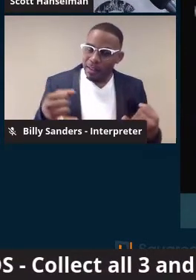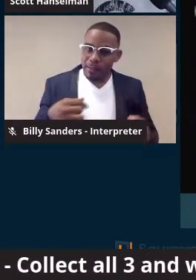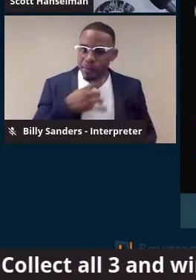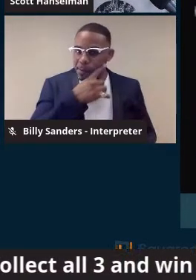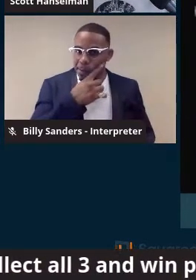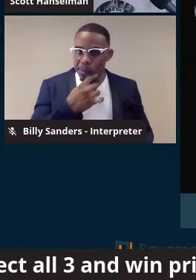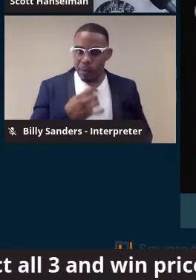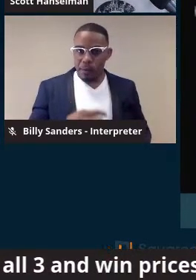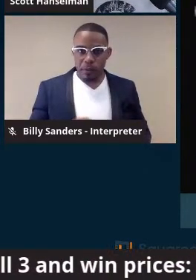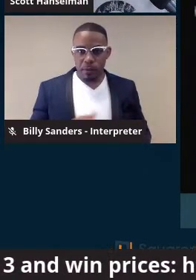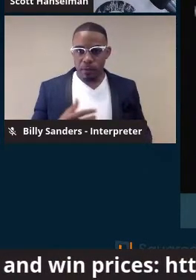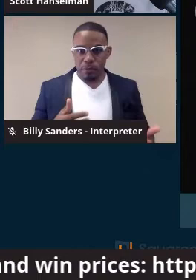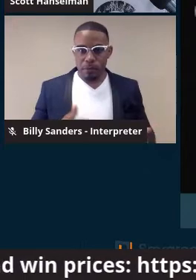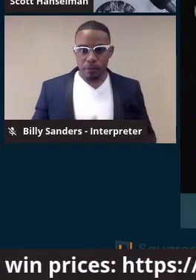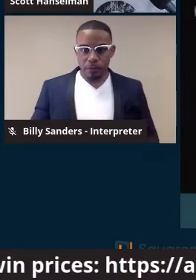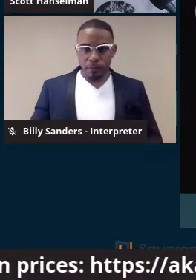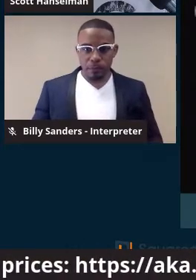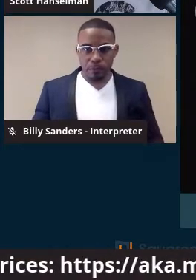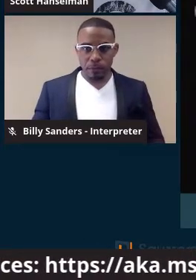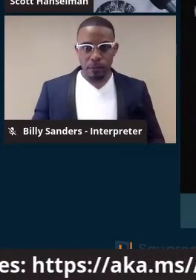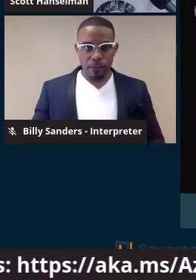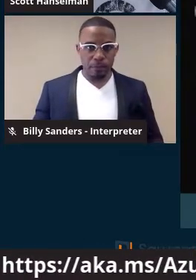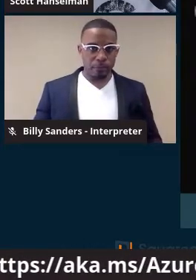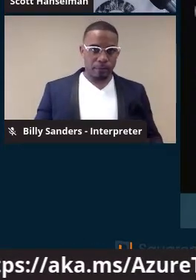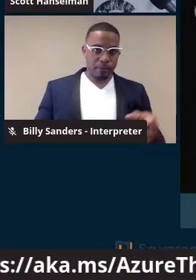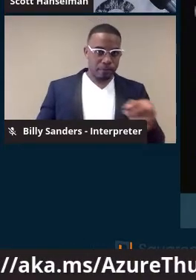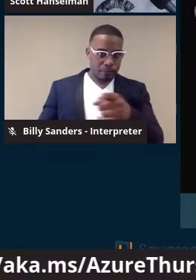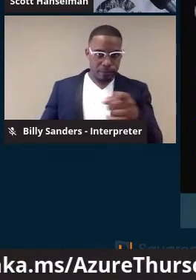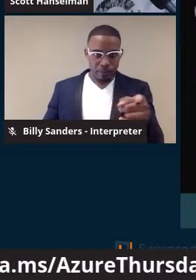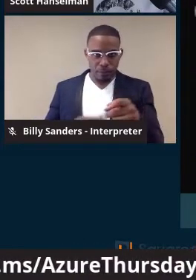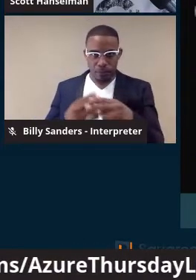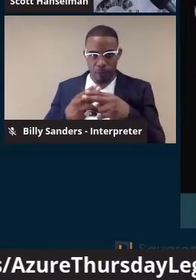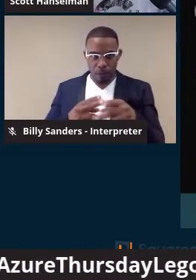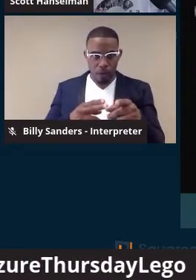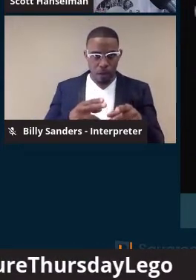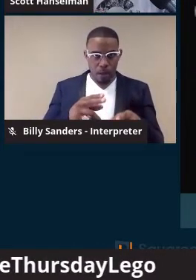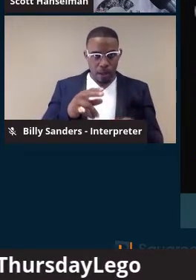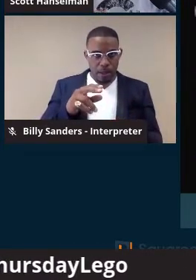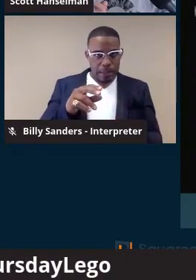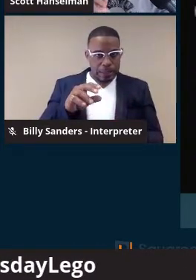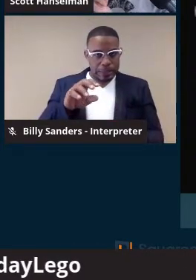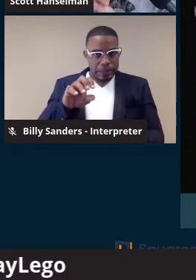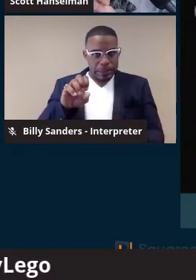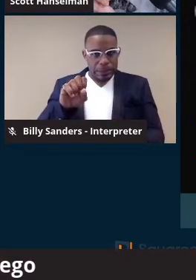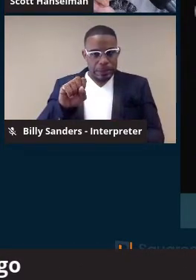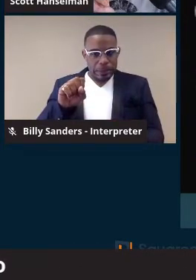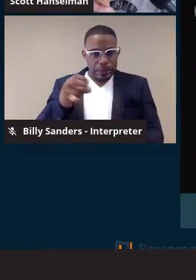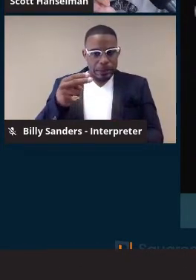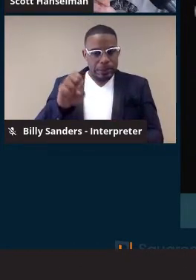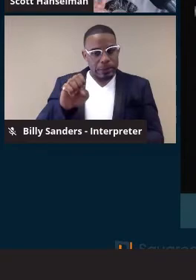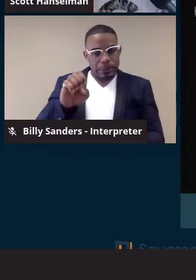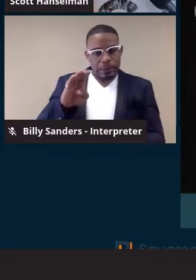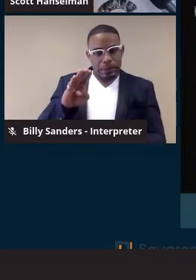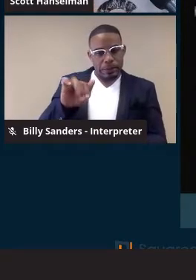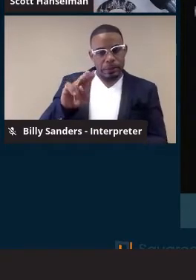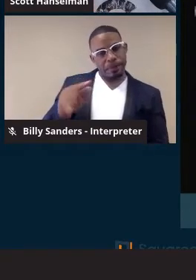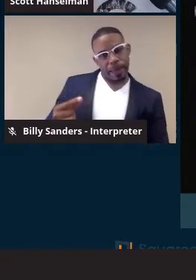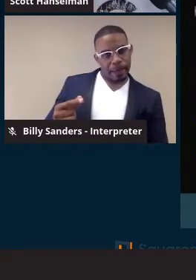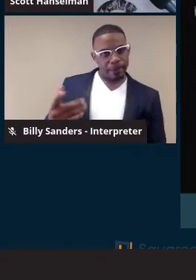This first bit here is called a shebang, S-H-E,